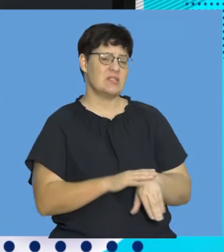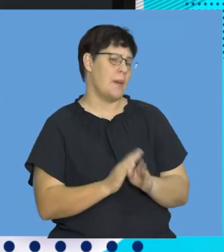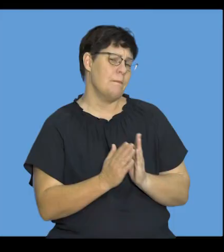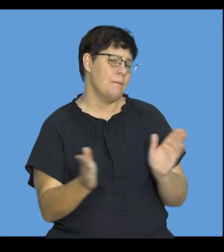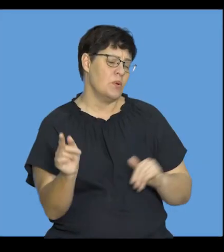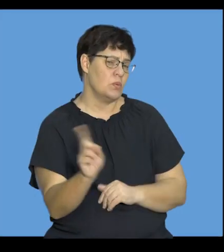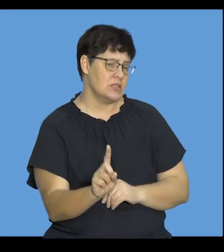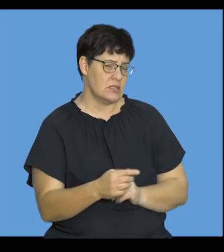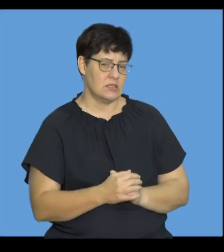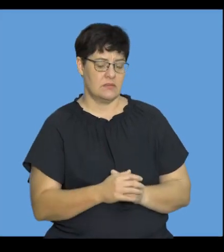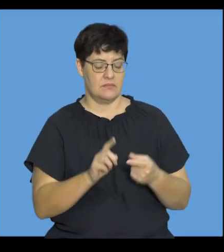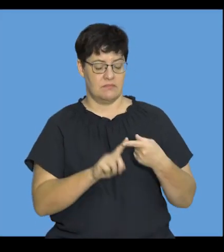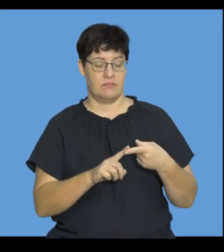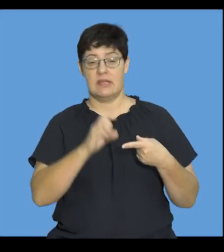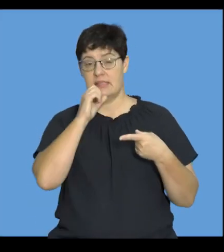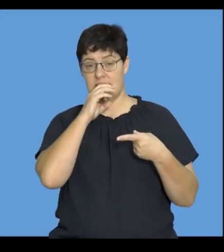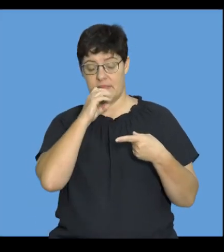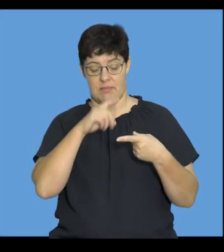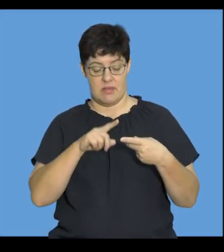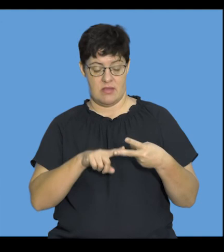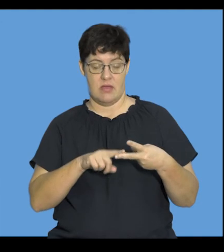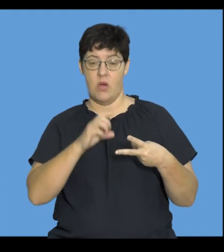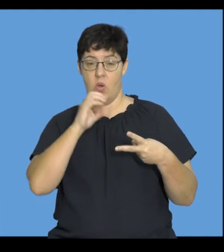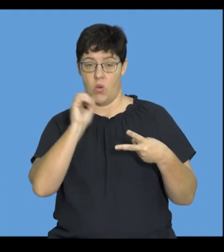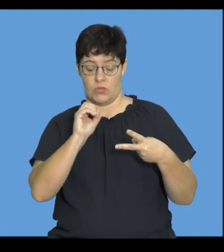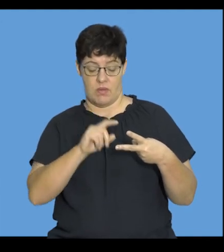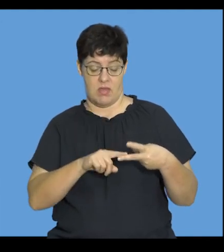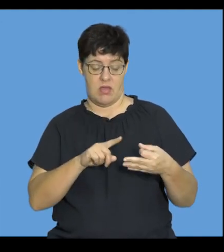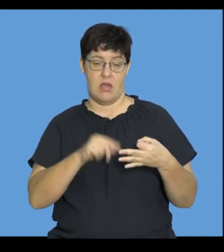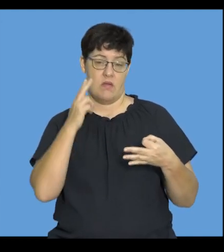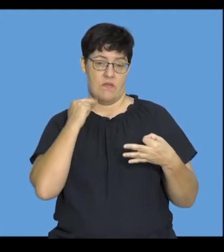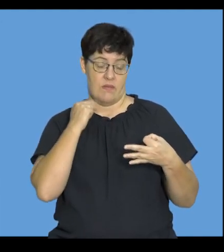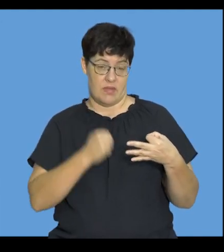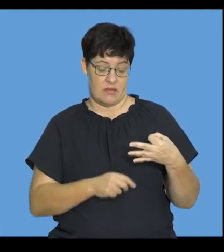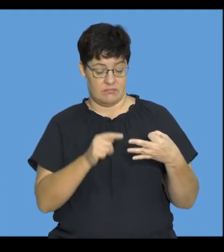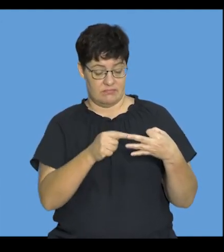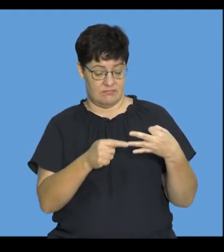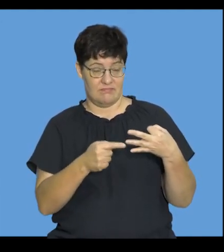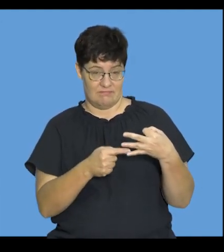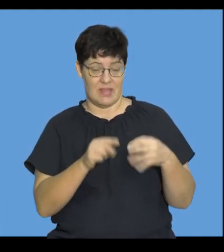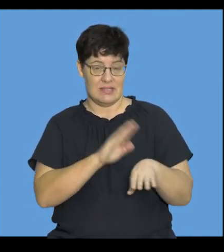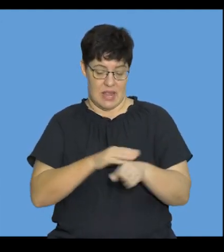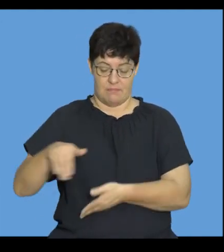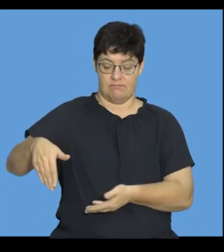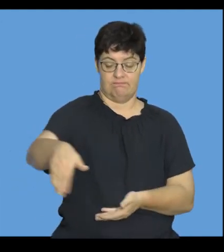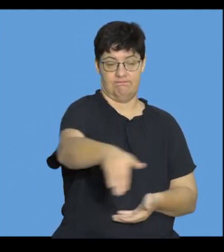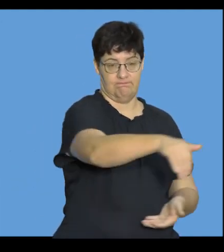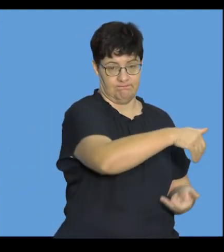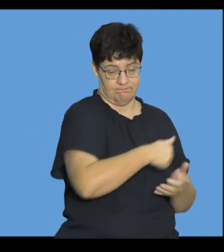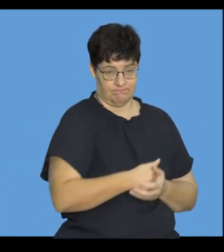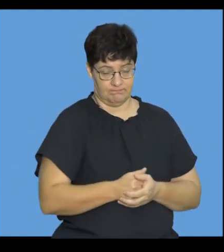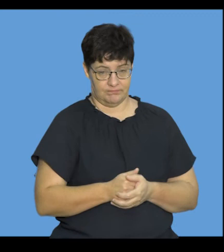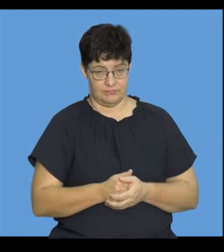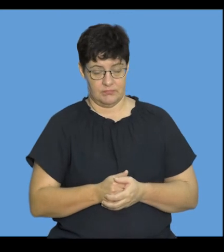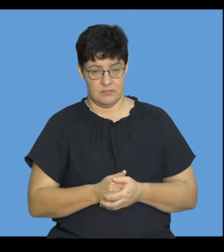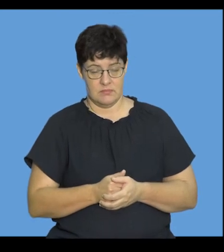budgeted period is September, October, and November. That's my collection period, right?